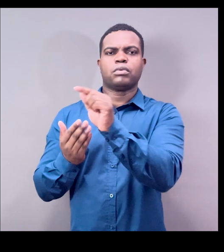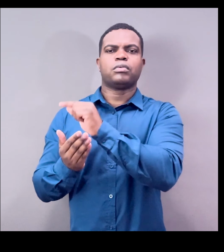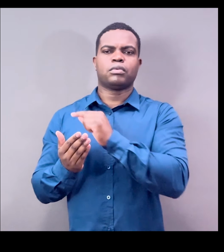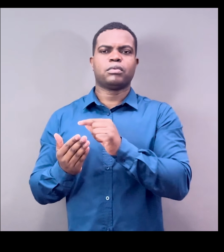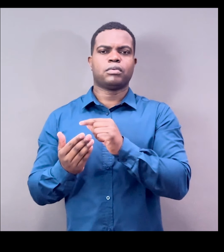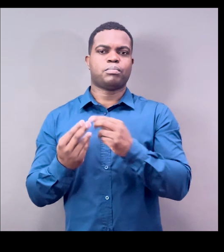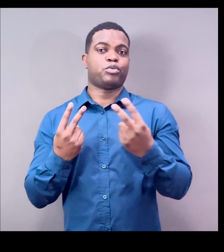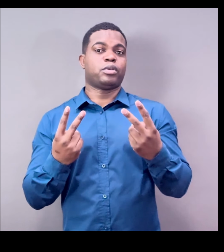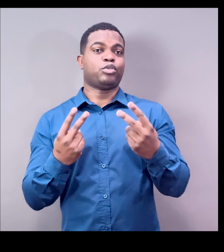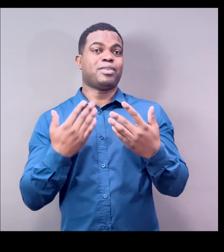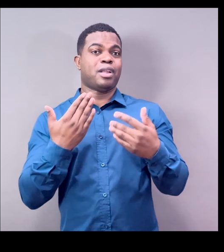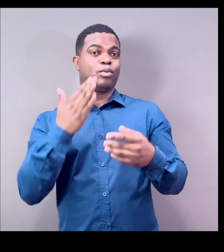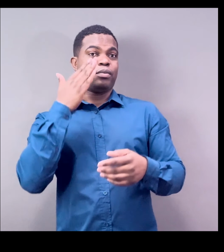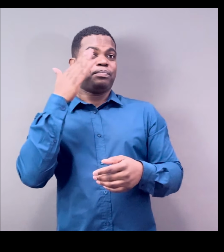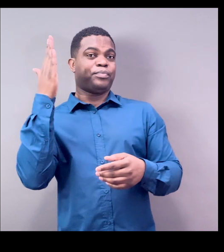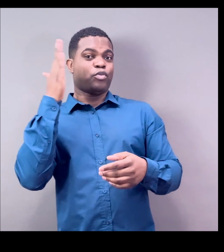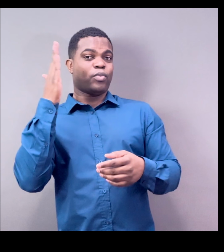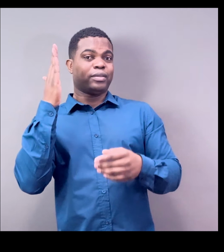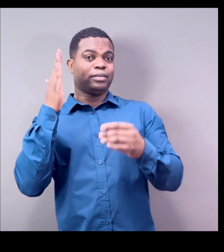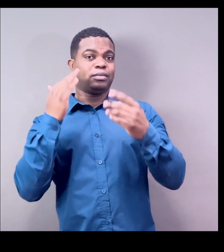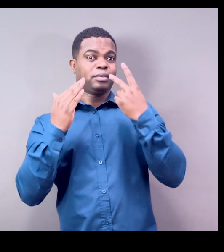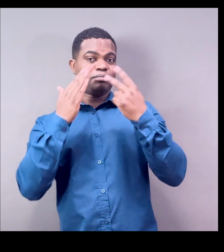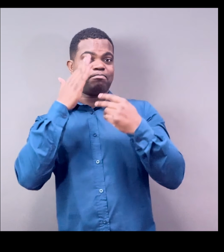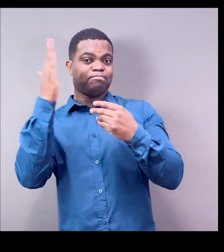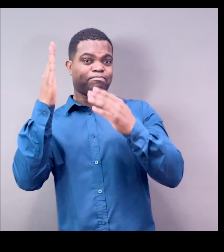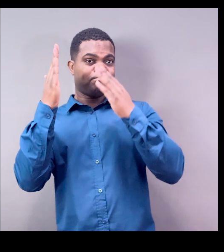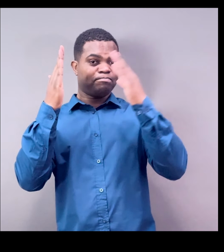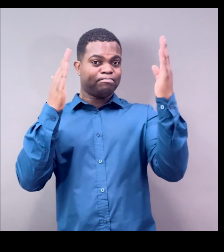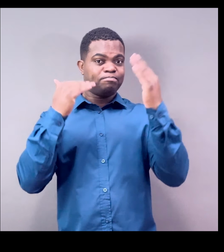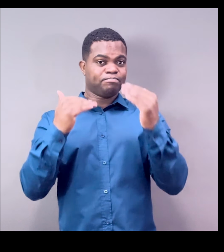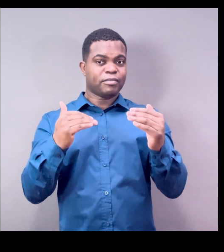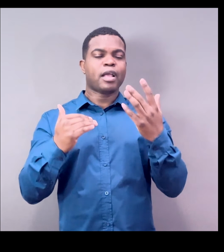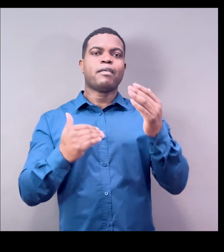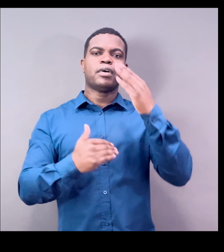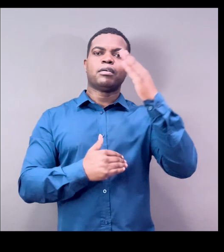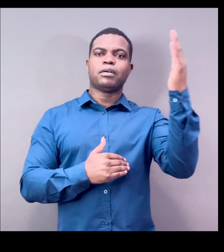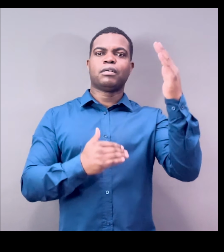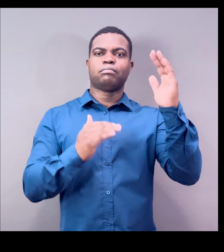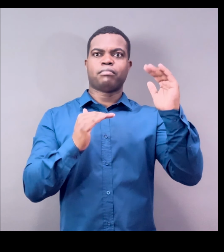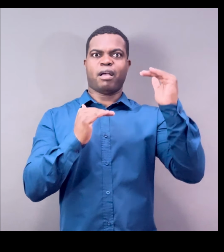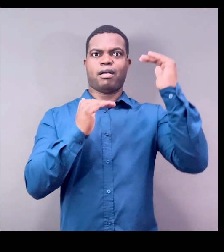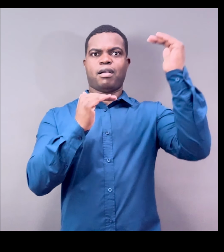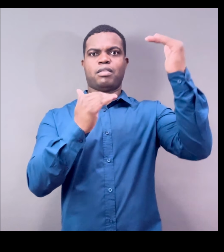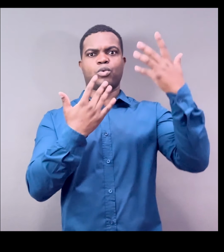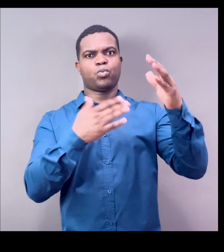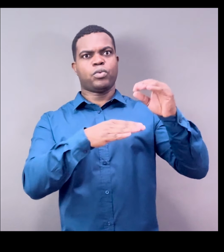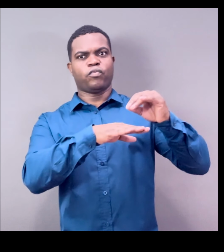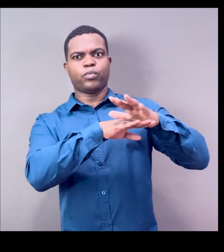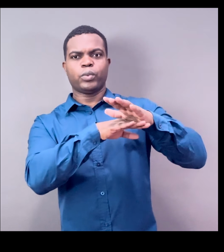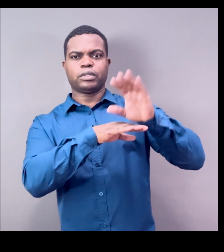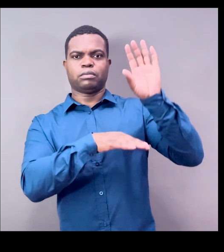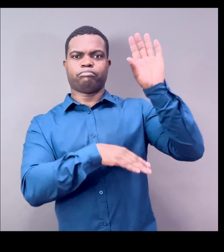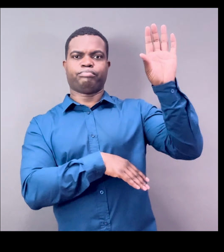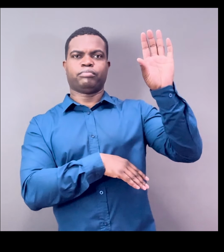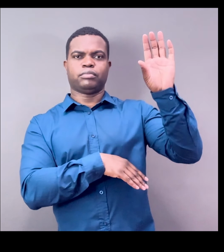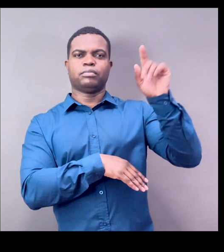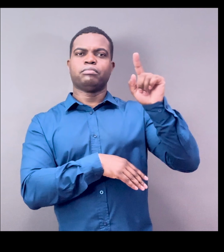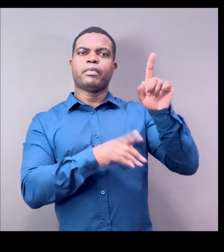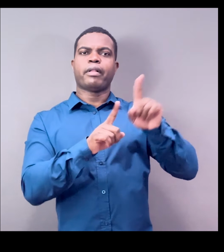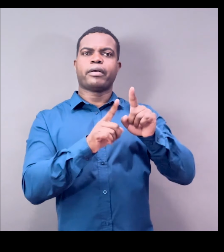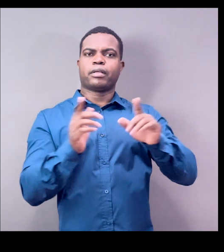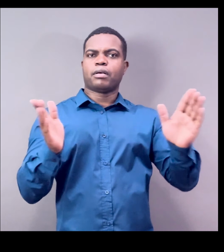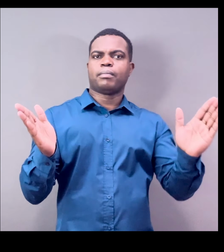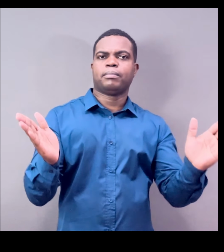high influence. We have the high influence, high interest, which they are called the